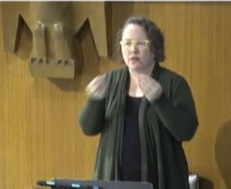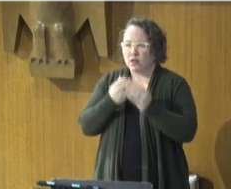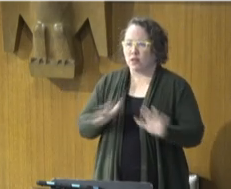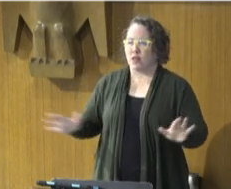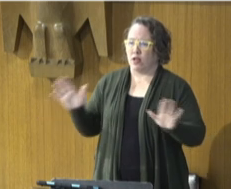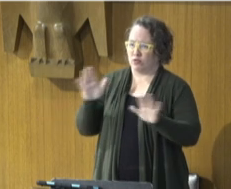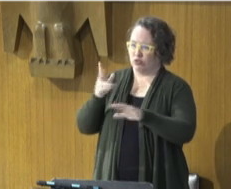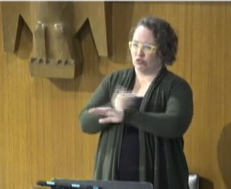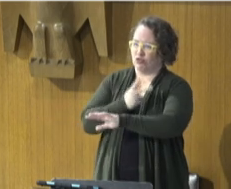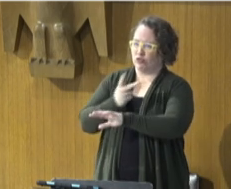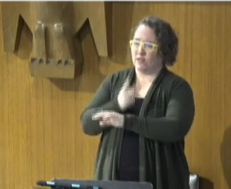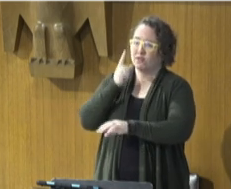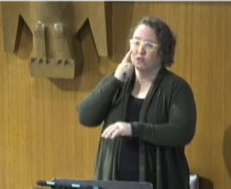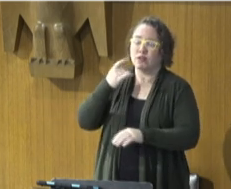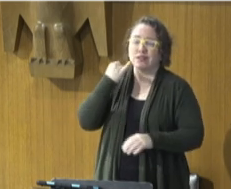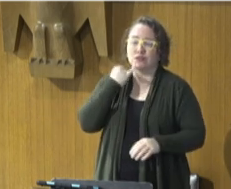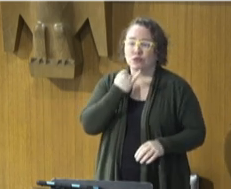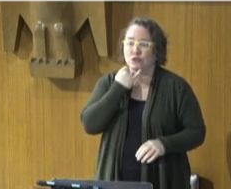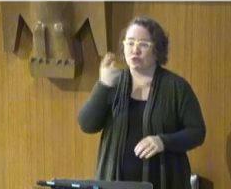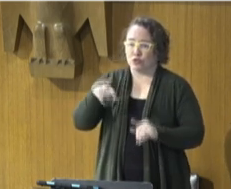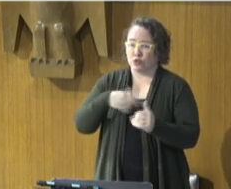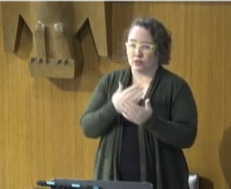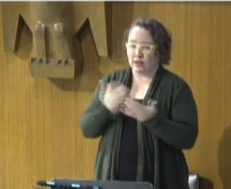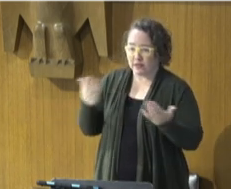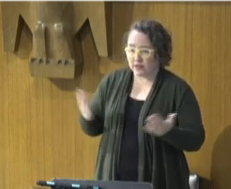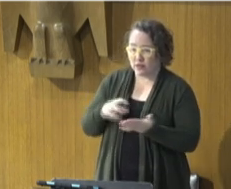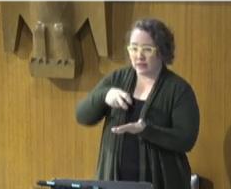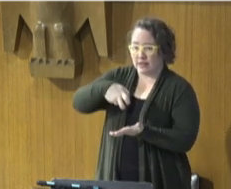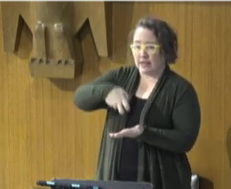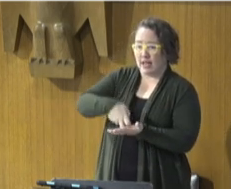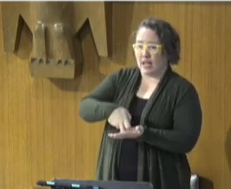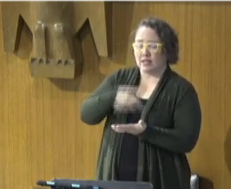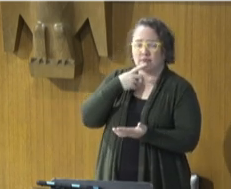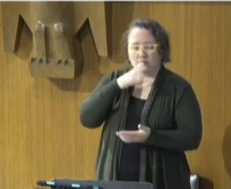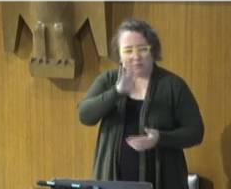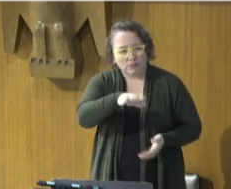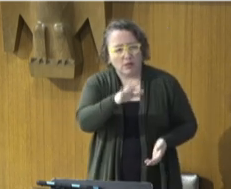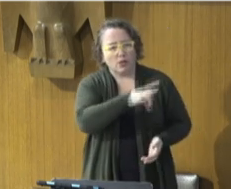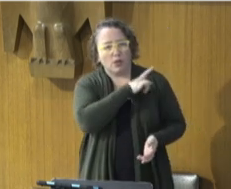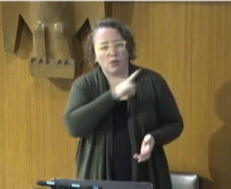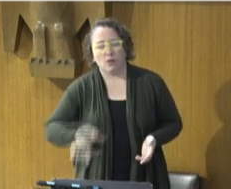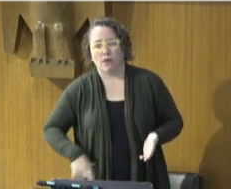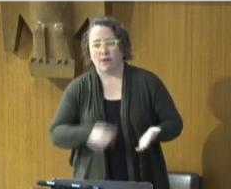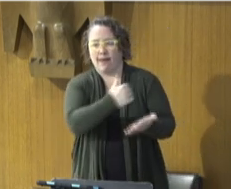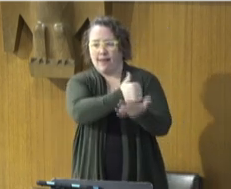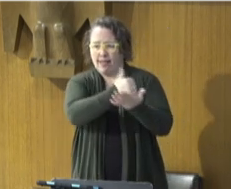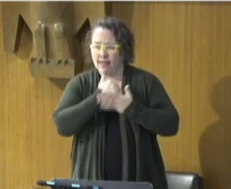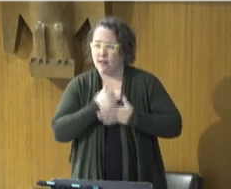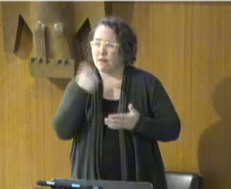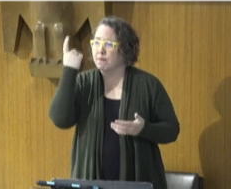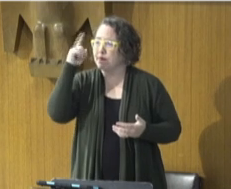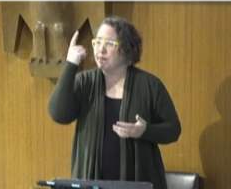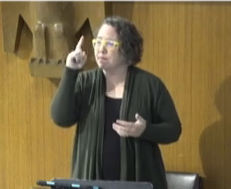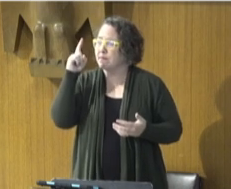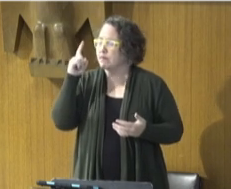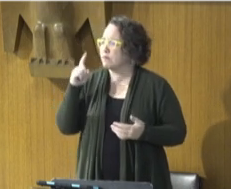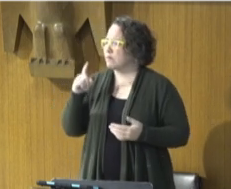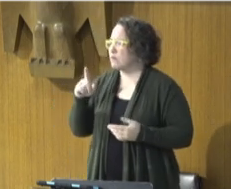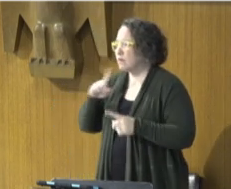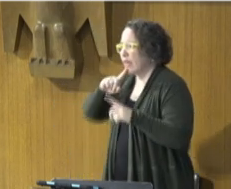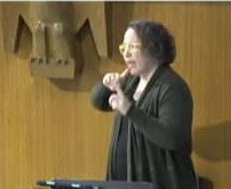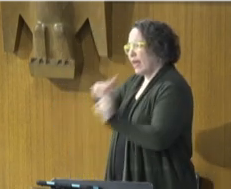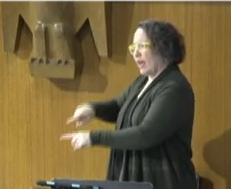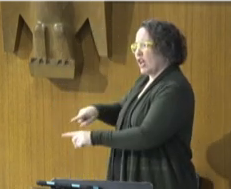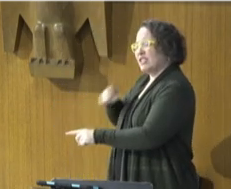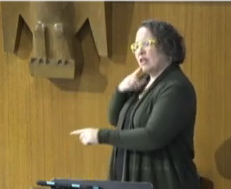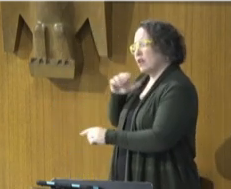Israel. But she came and knelt before him, saying, Lord, help me. He answered, It is